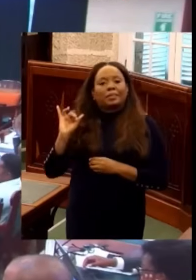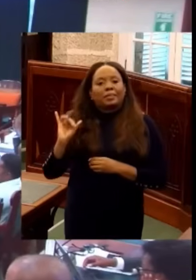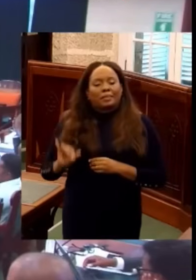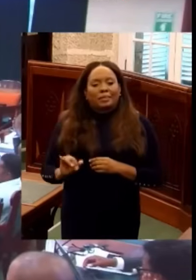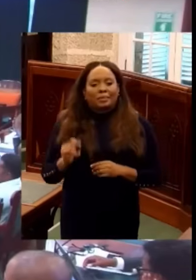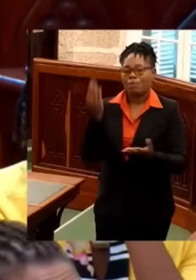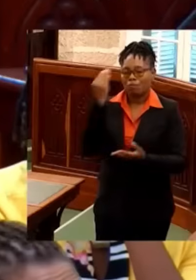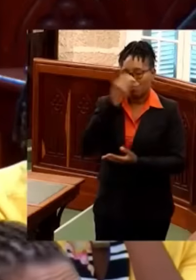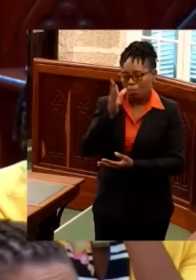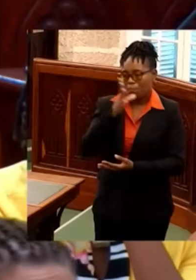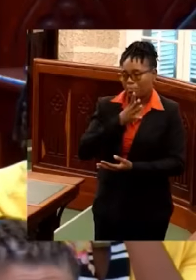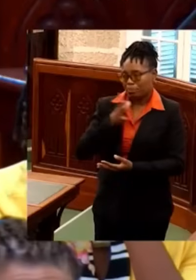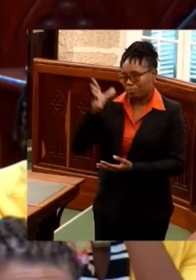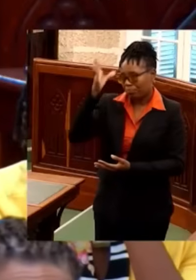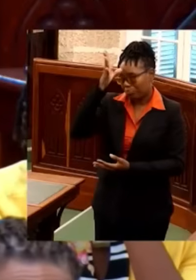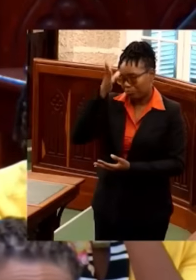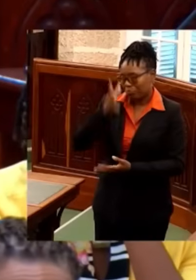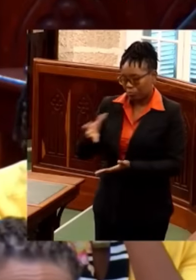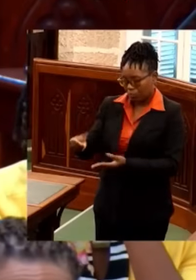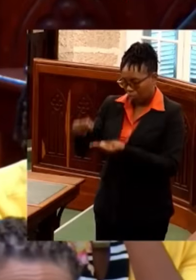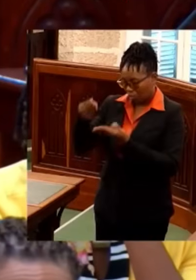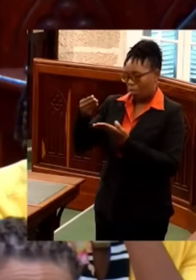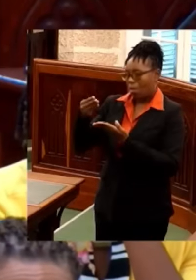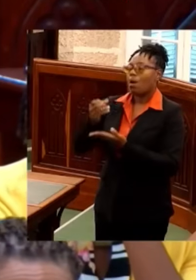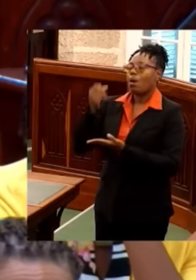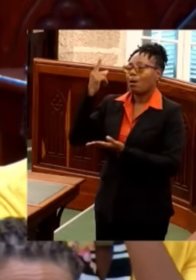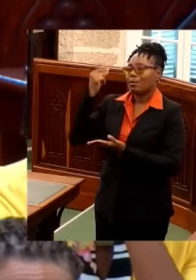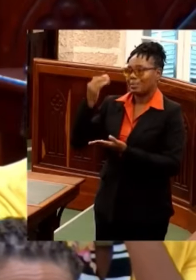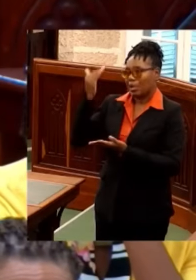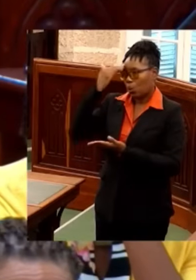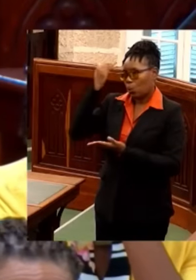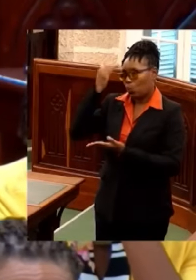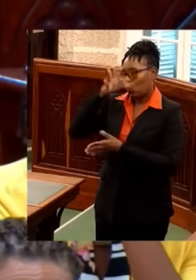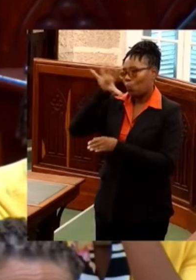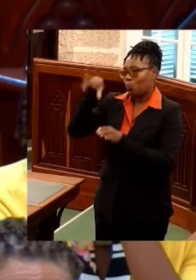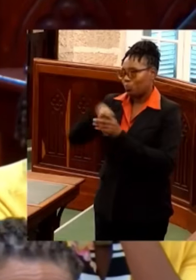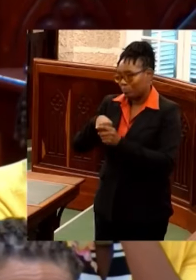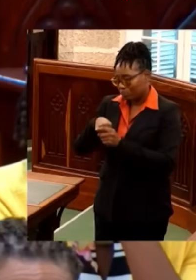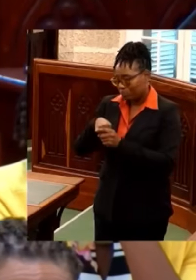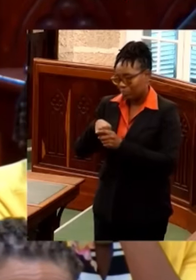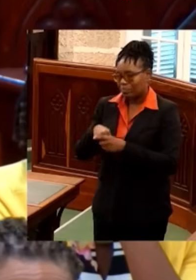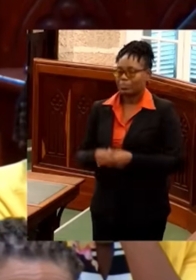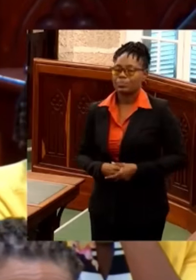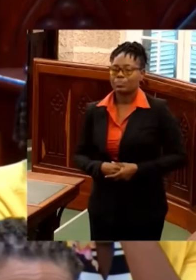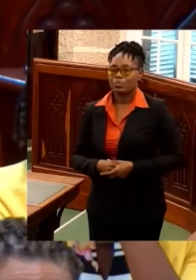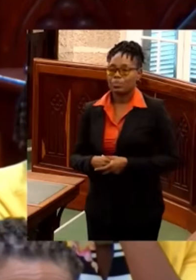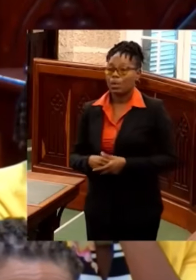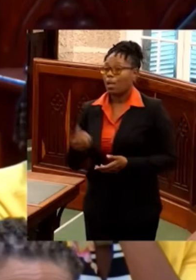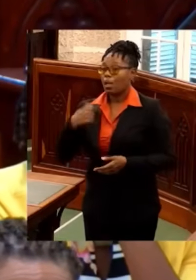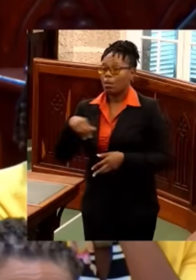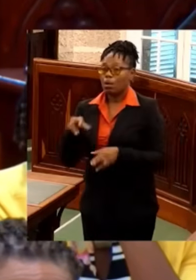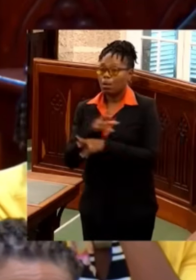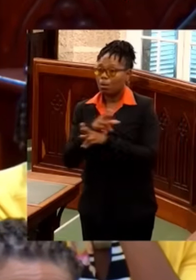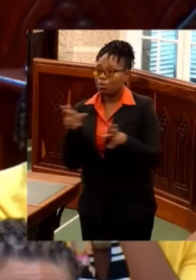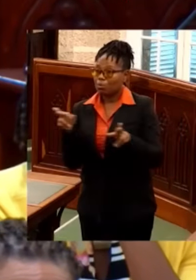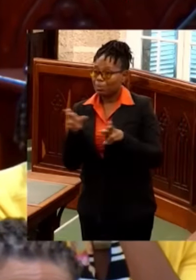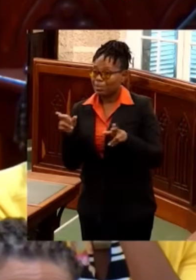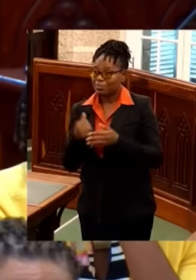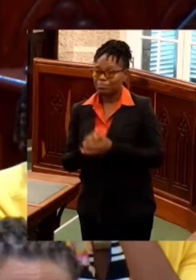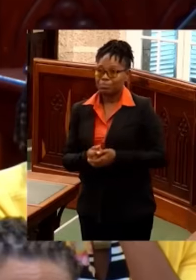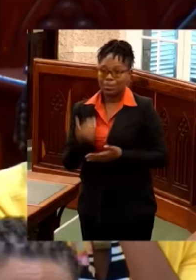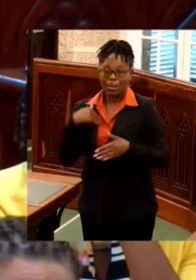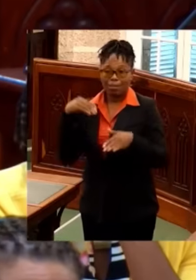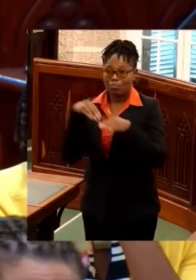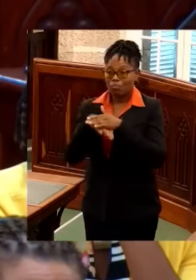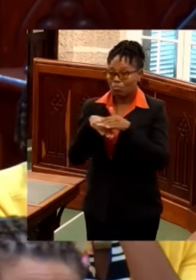quality childhood learning. We are ready. We have the access. We have a